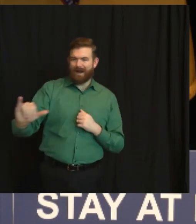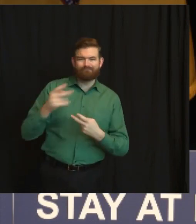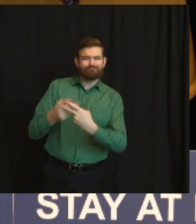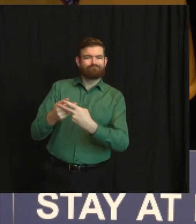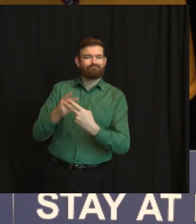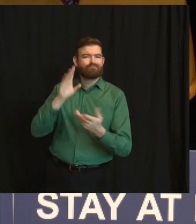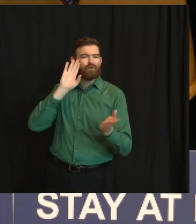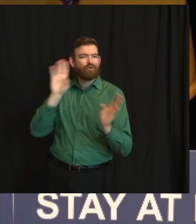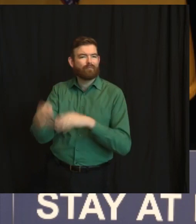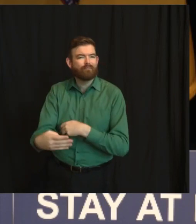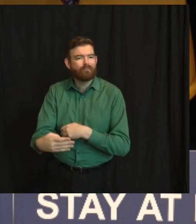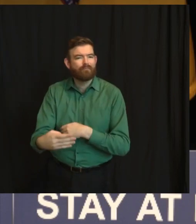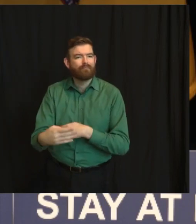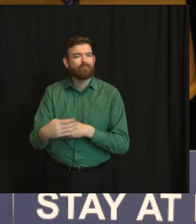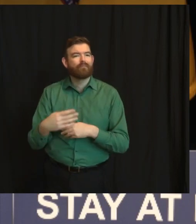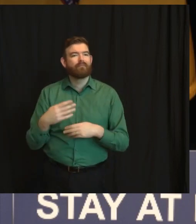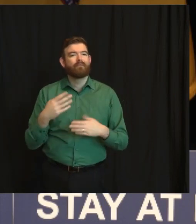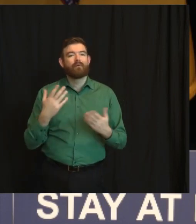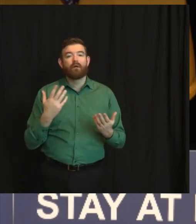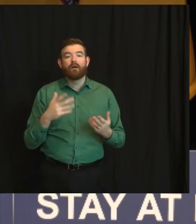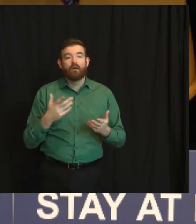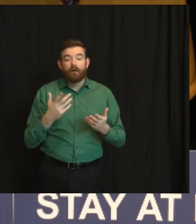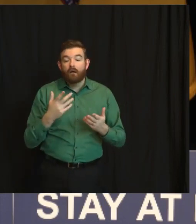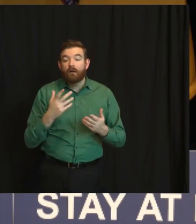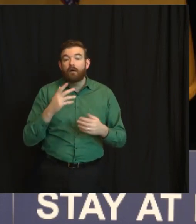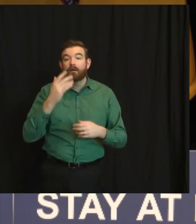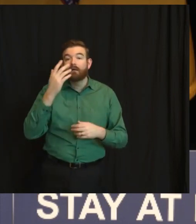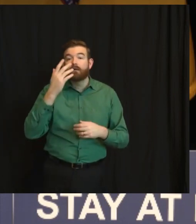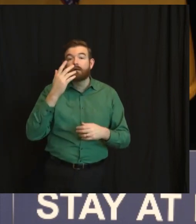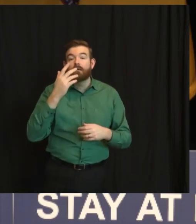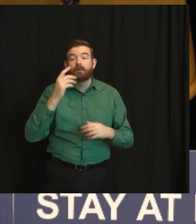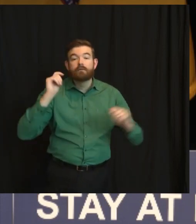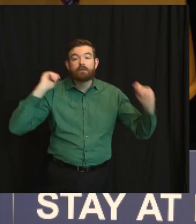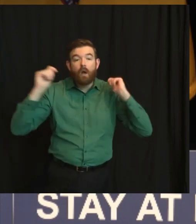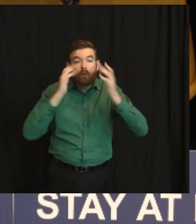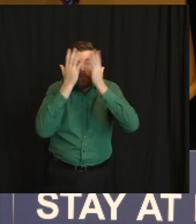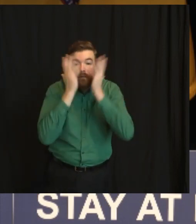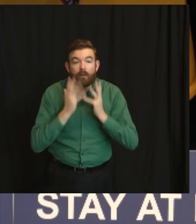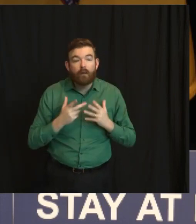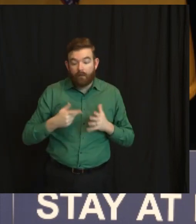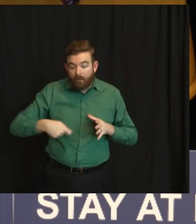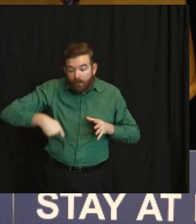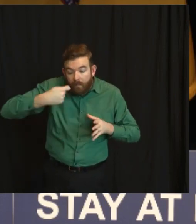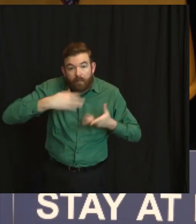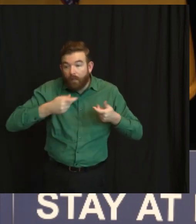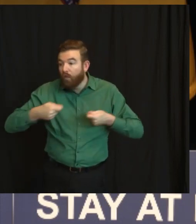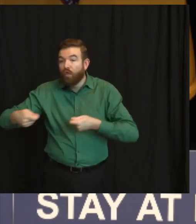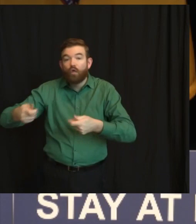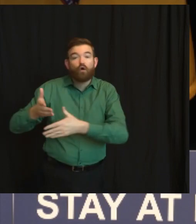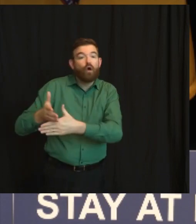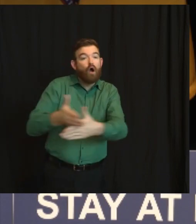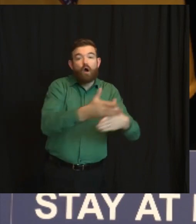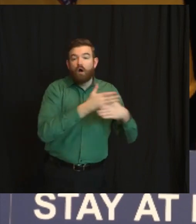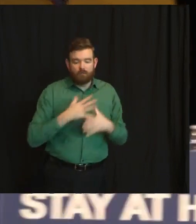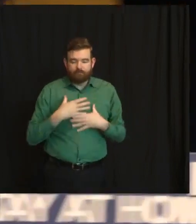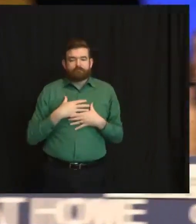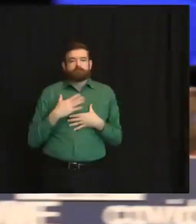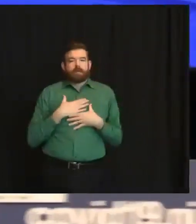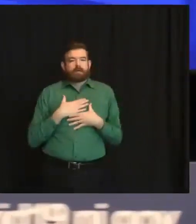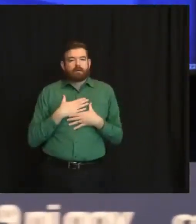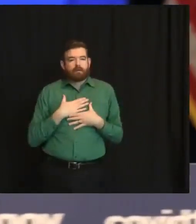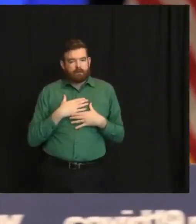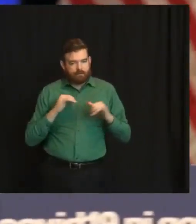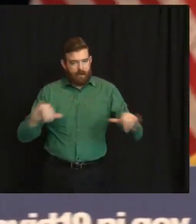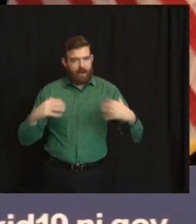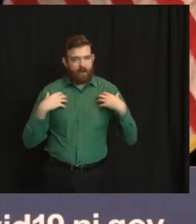such as towels, eating utensils, or cups. Stay connected, stay safe, and stay healthy. Thank you.